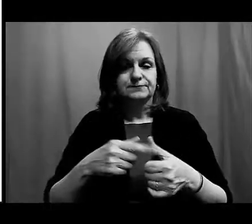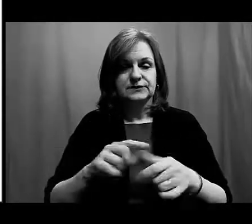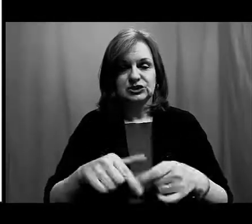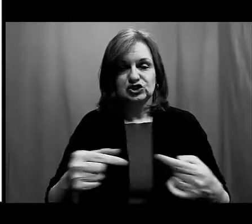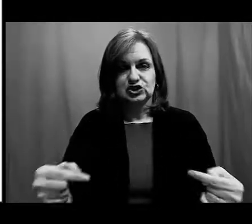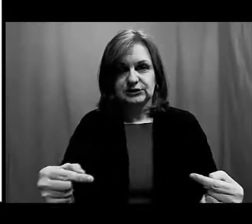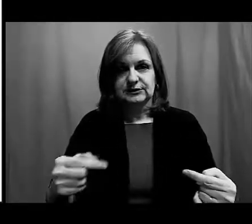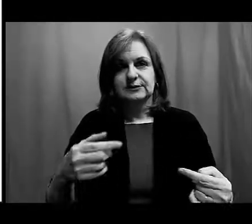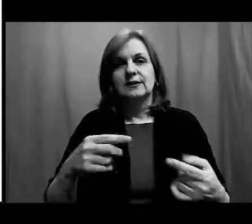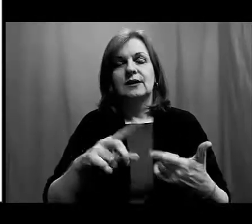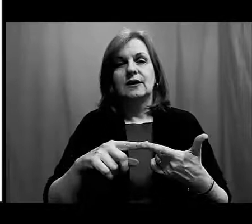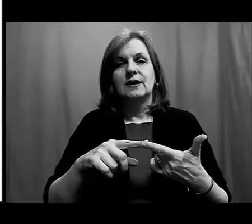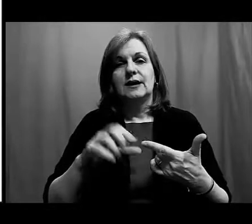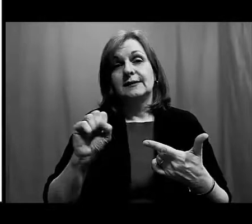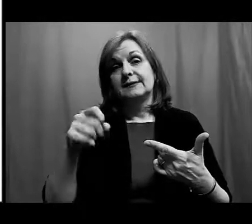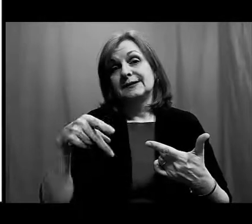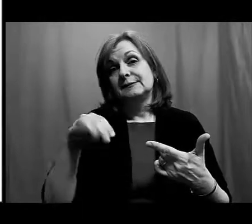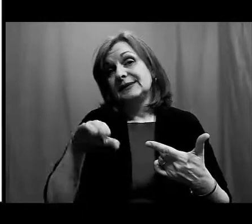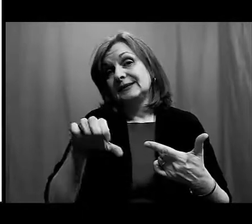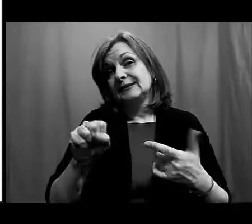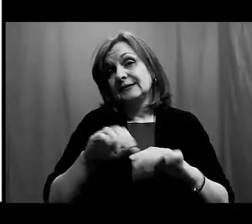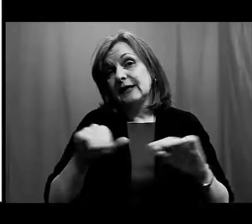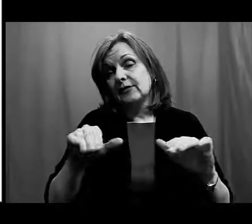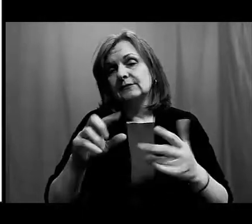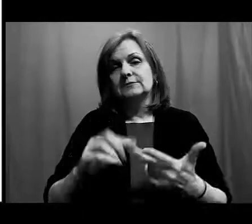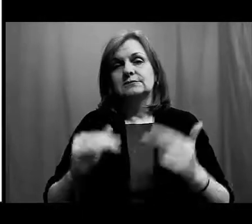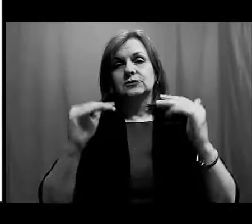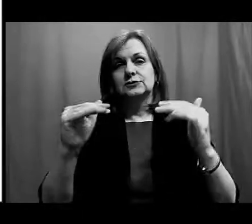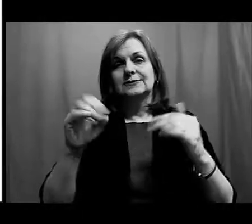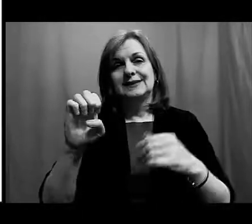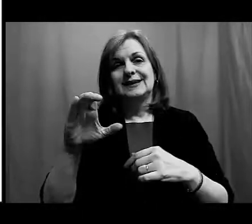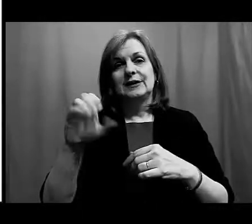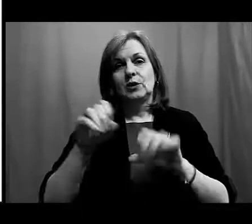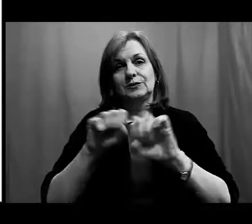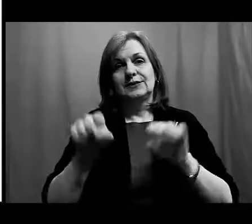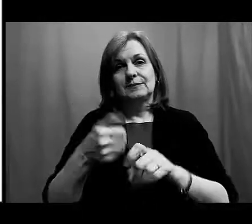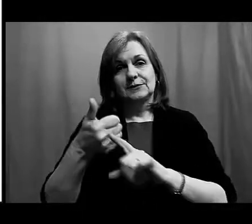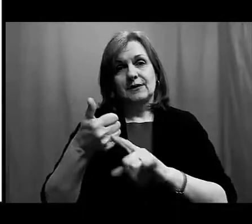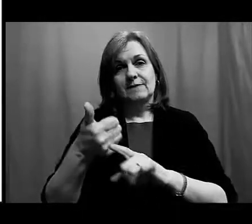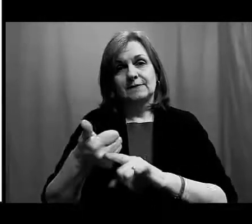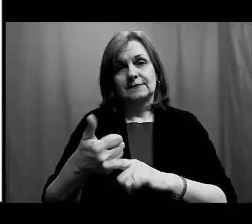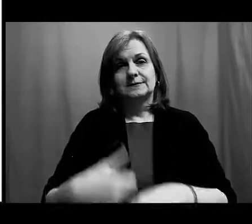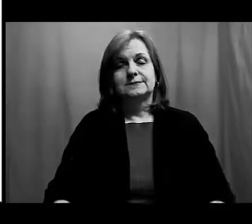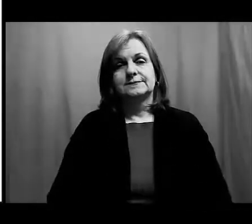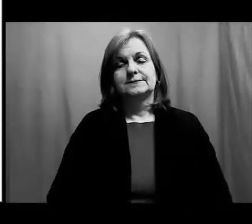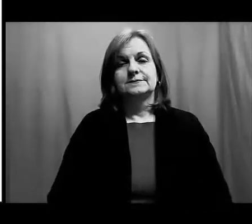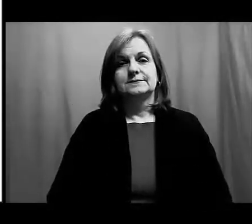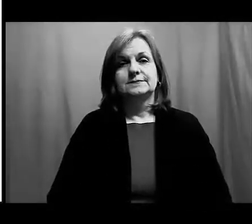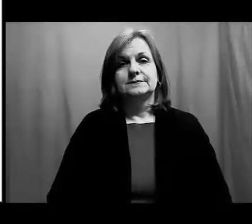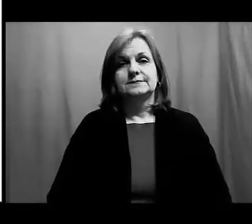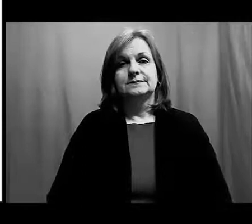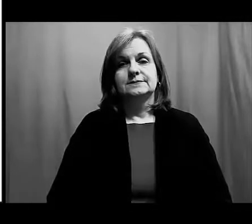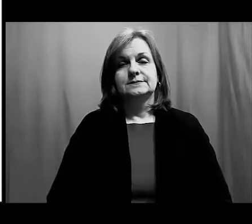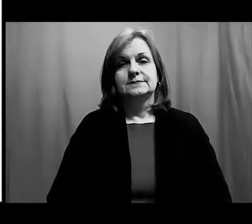the species level, or the ecosystem diversity itself.